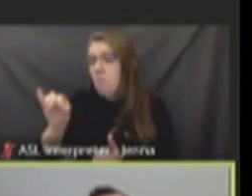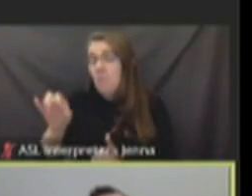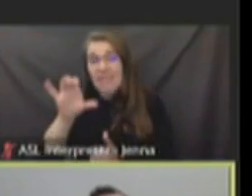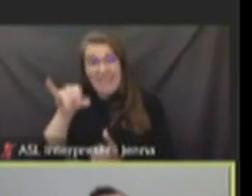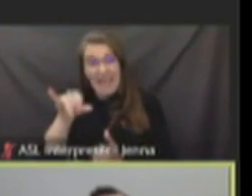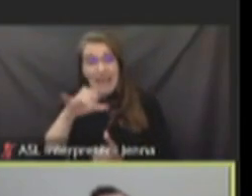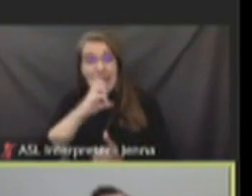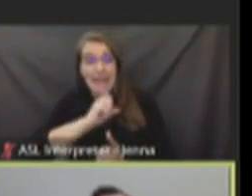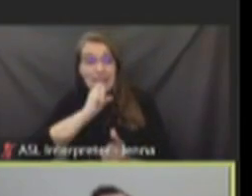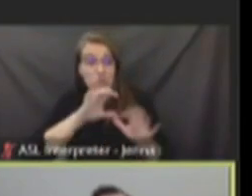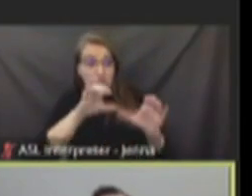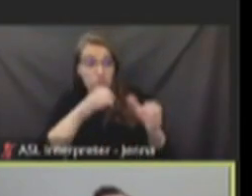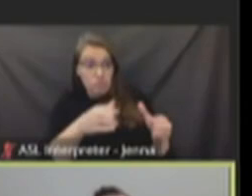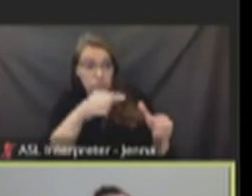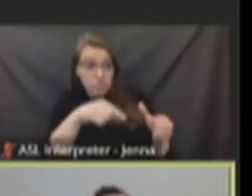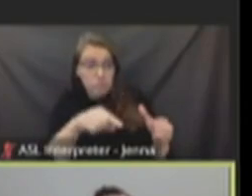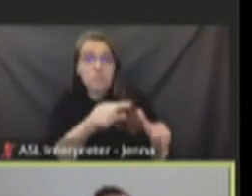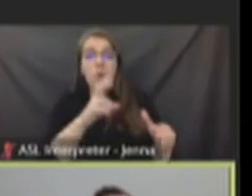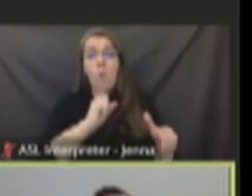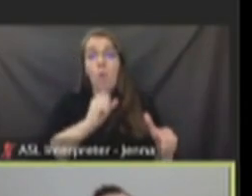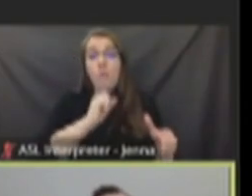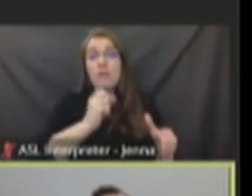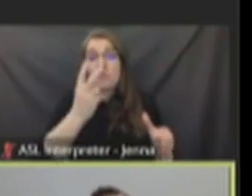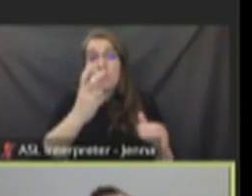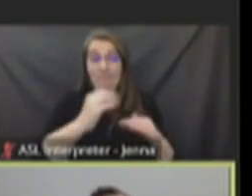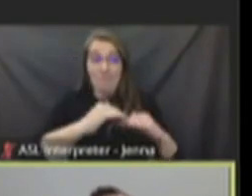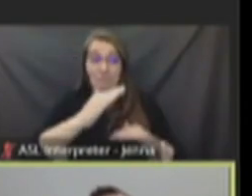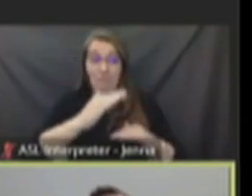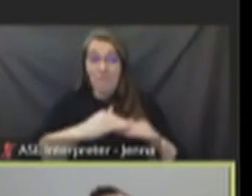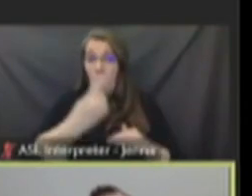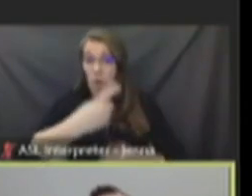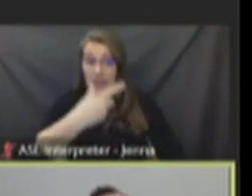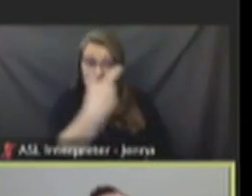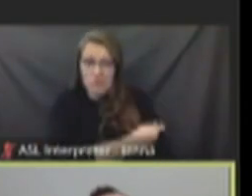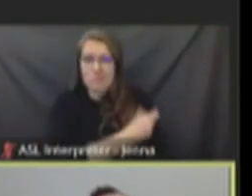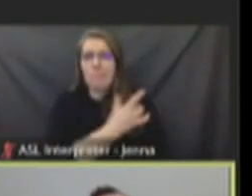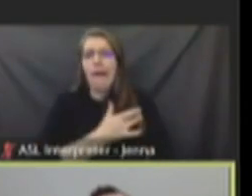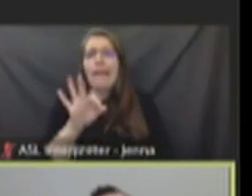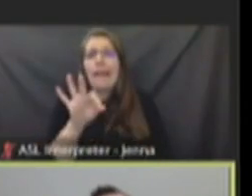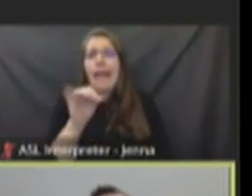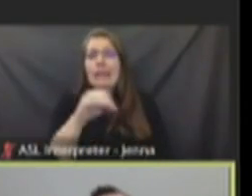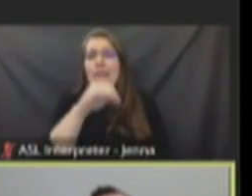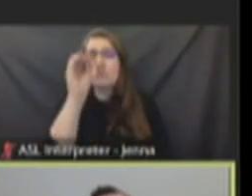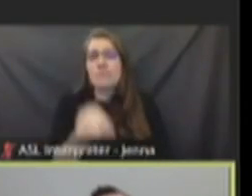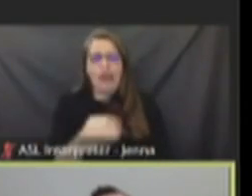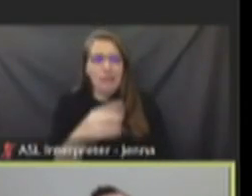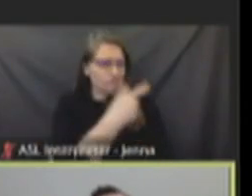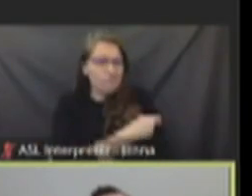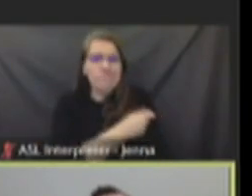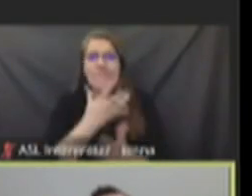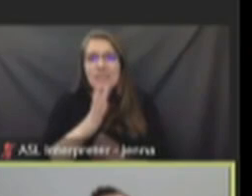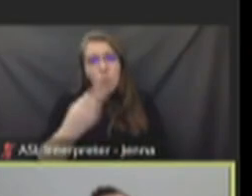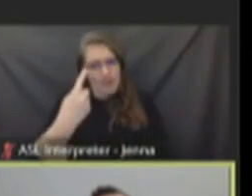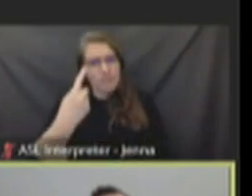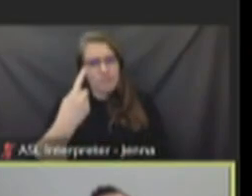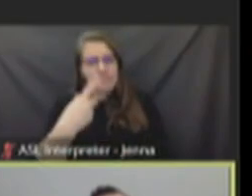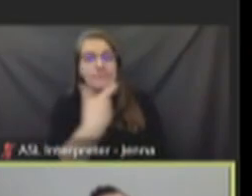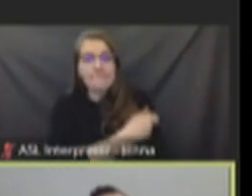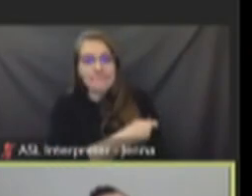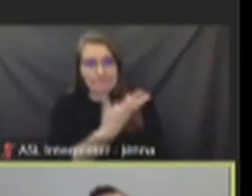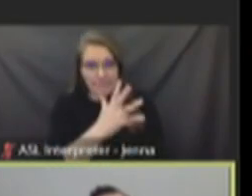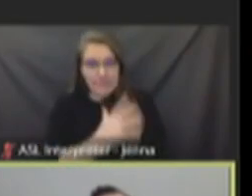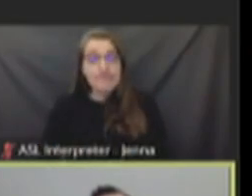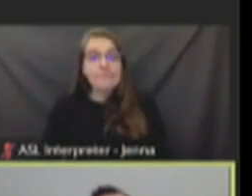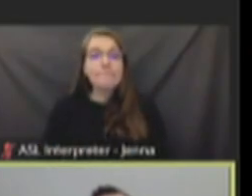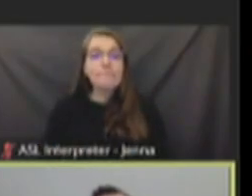in that age group 12 plus with one dose is over 90%. So we do think that, you know, although there is